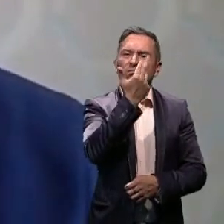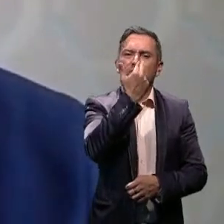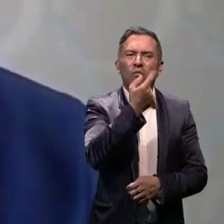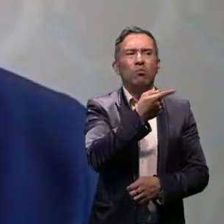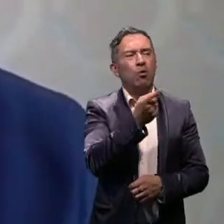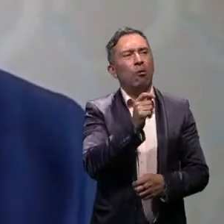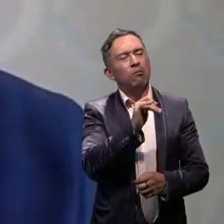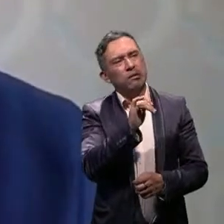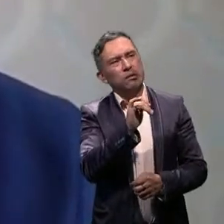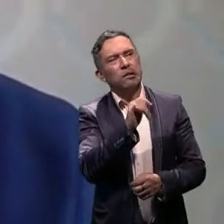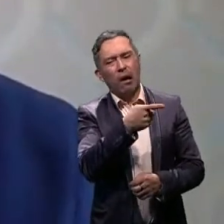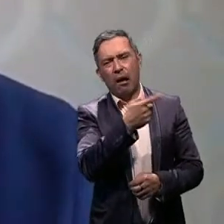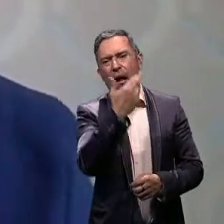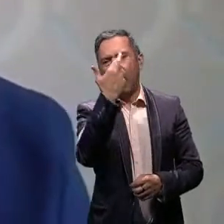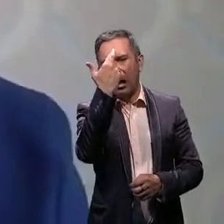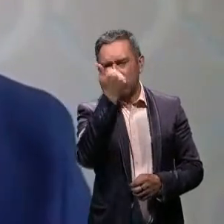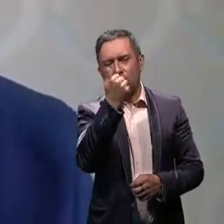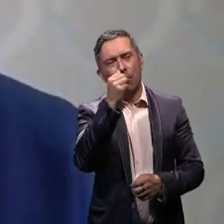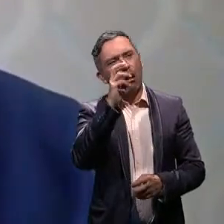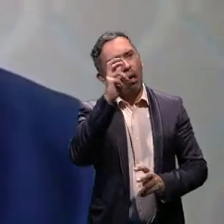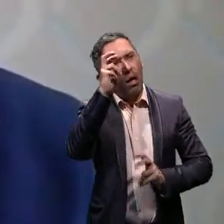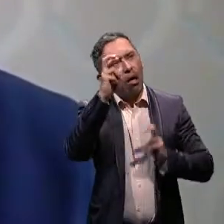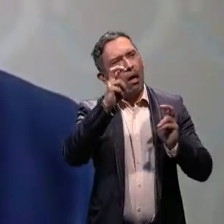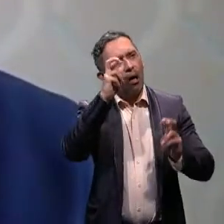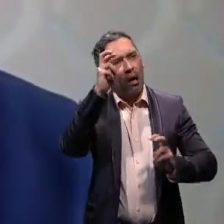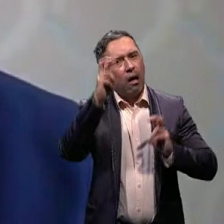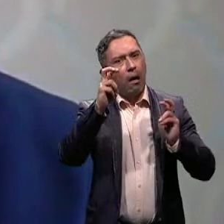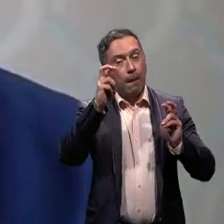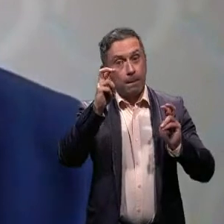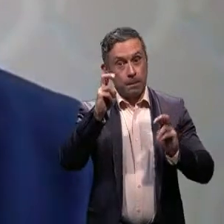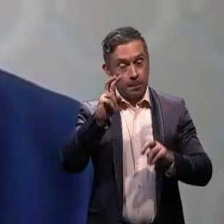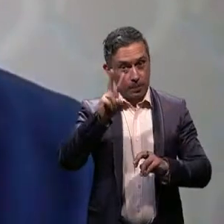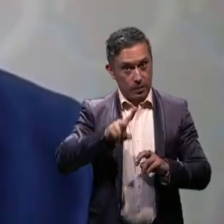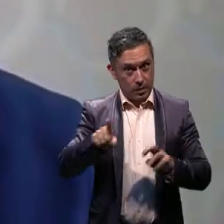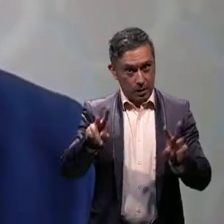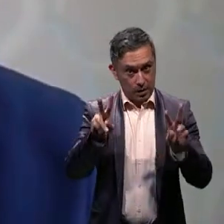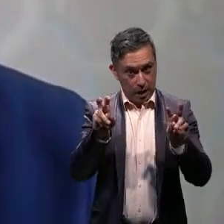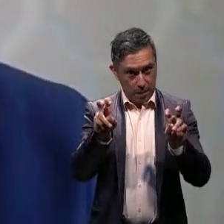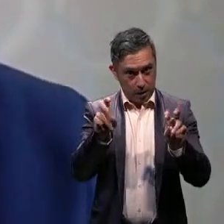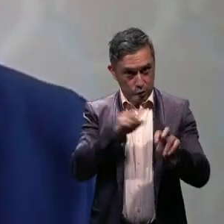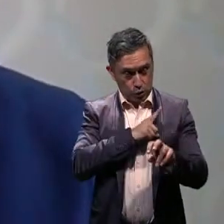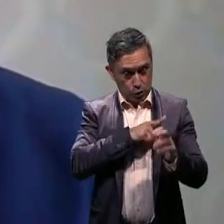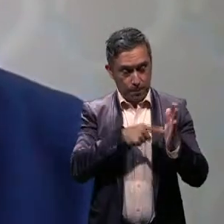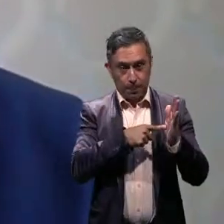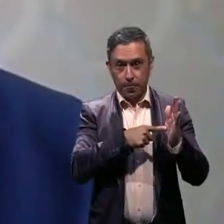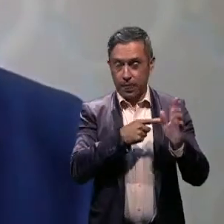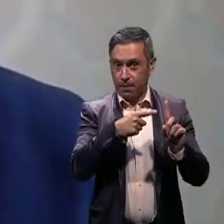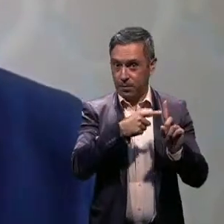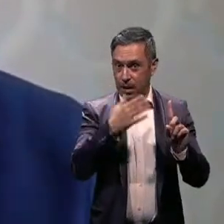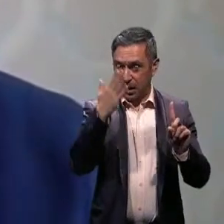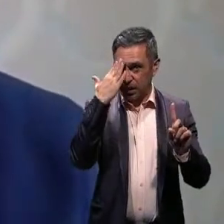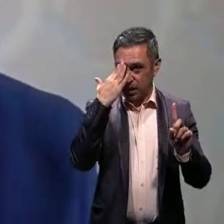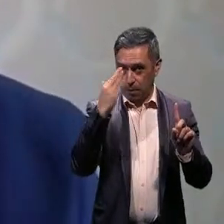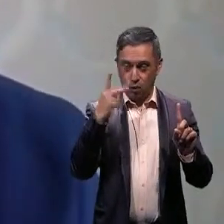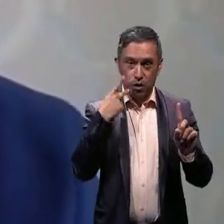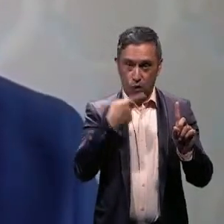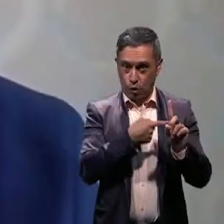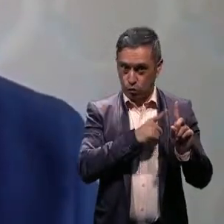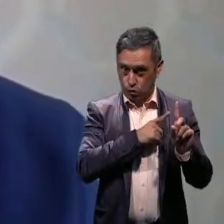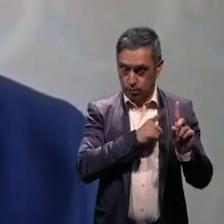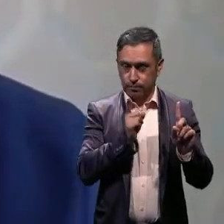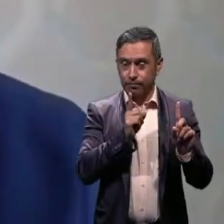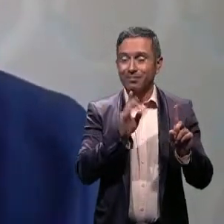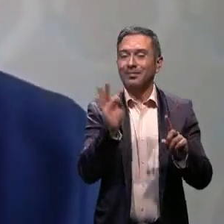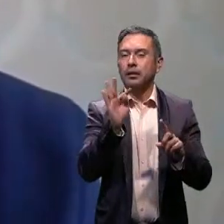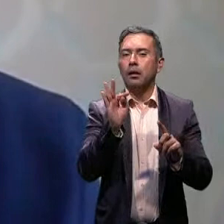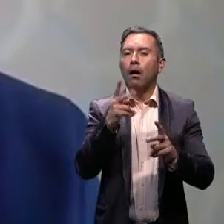and alternative world. And this is not a matter only for the political leaders. If